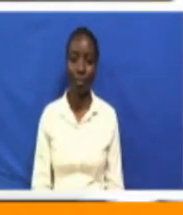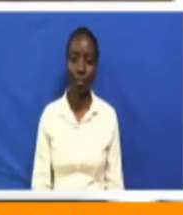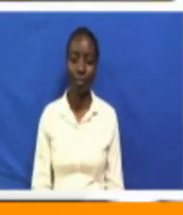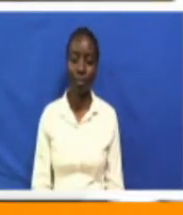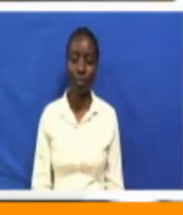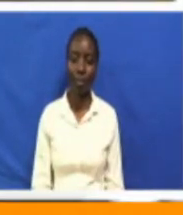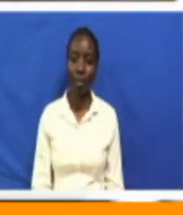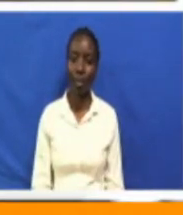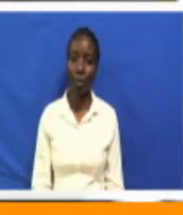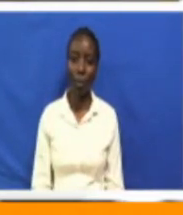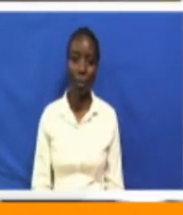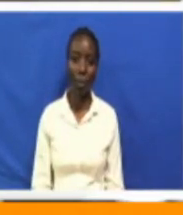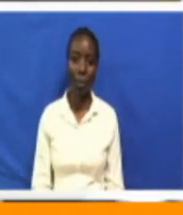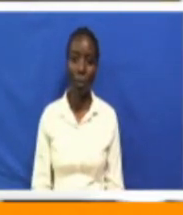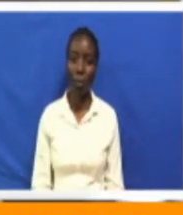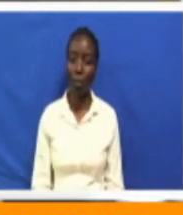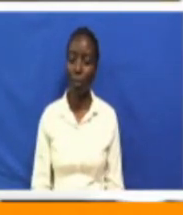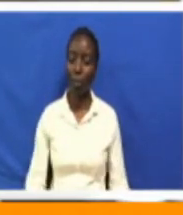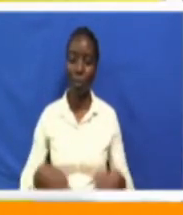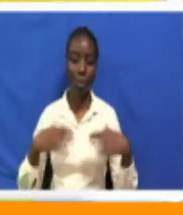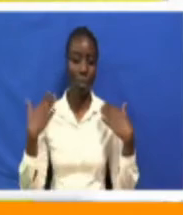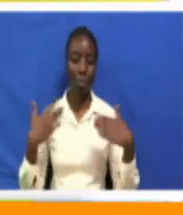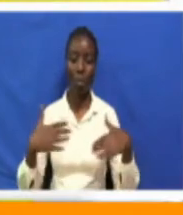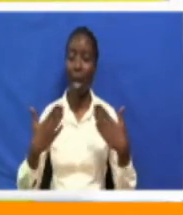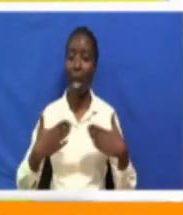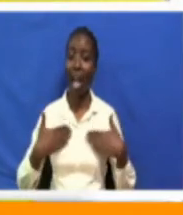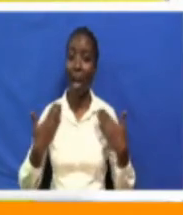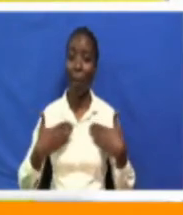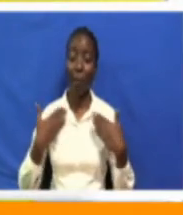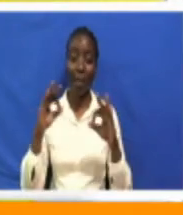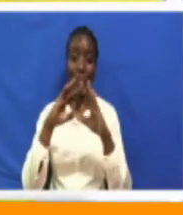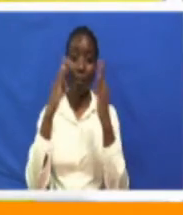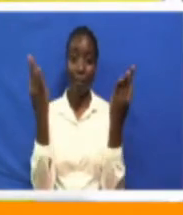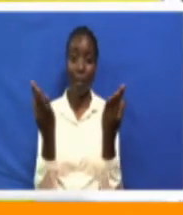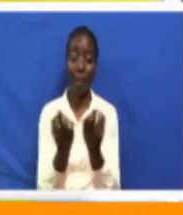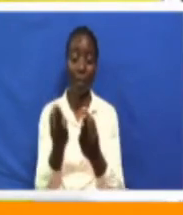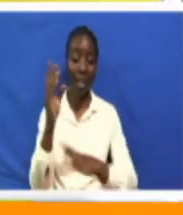a very Happy Family Day to you all